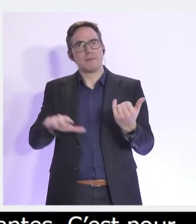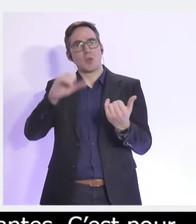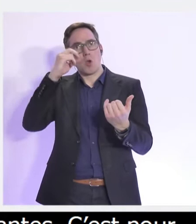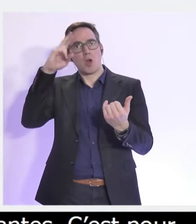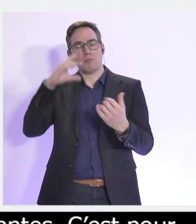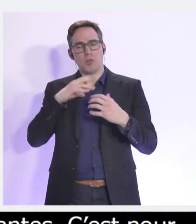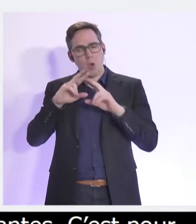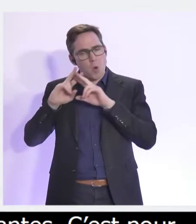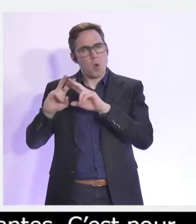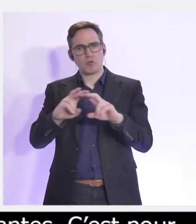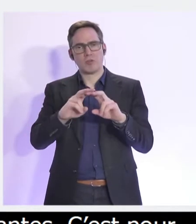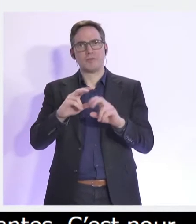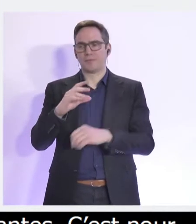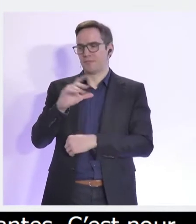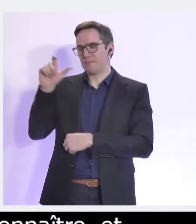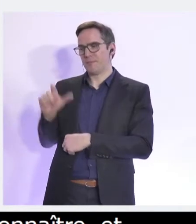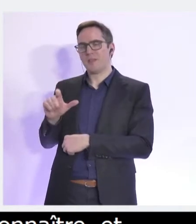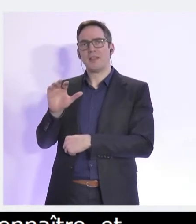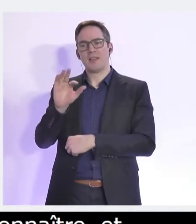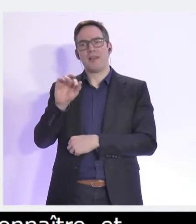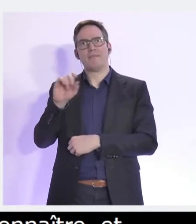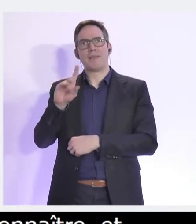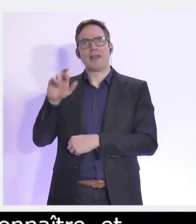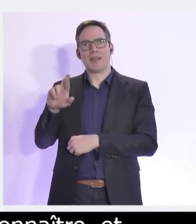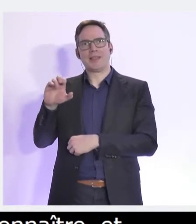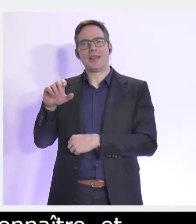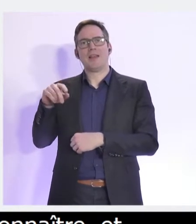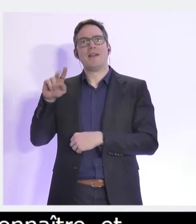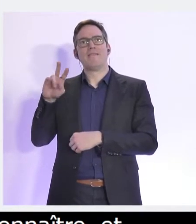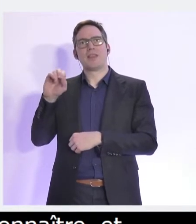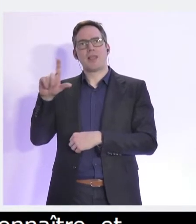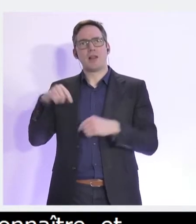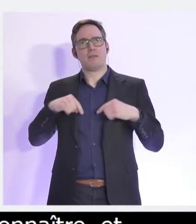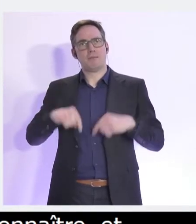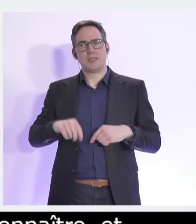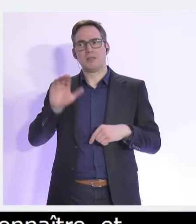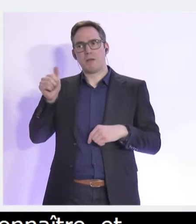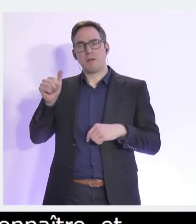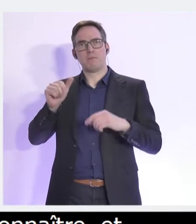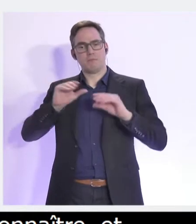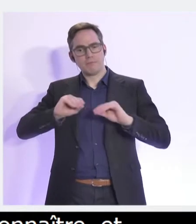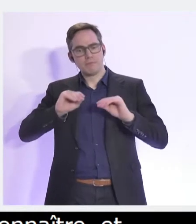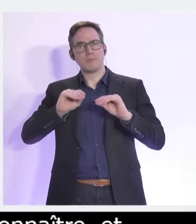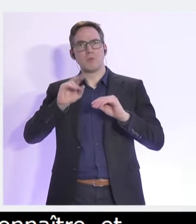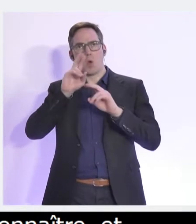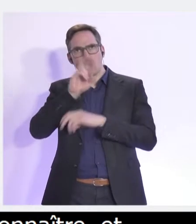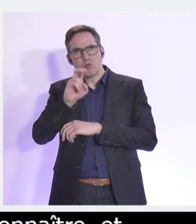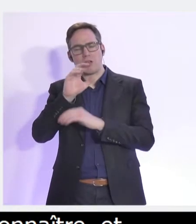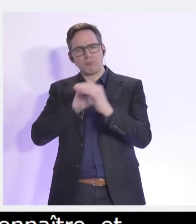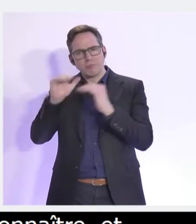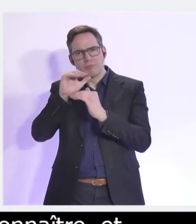the heart of European research. And Frédérique Vidal mentioned this in a video because she wasn't able to be present.